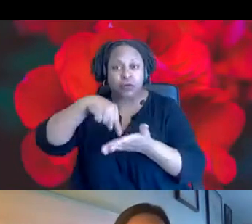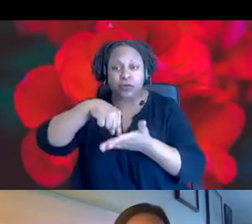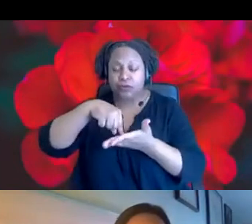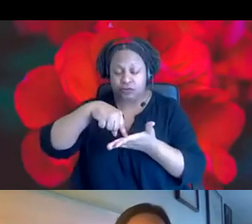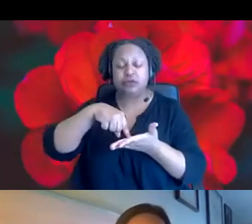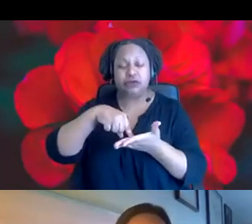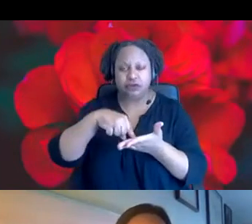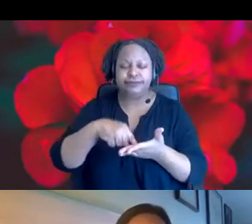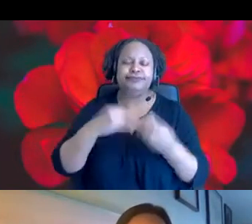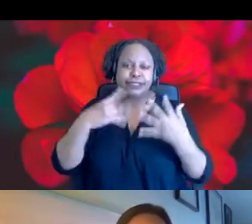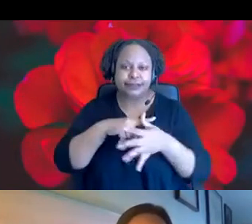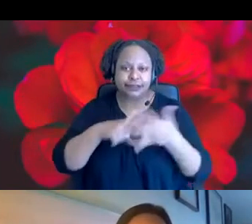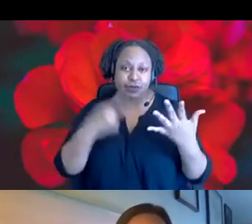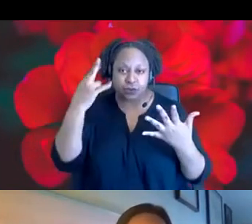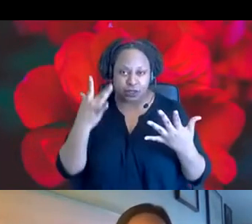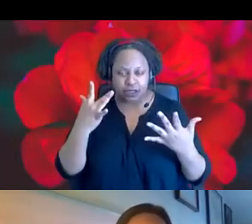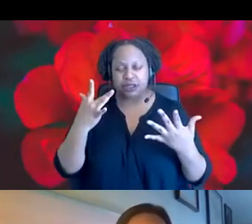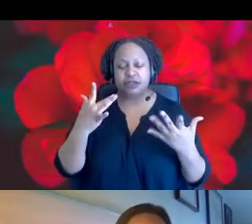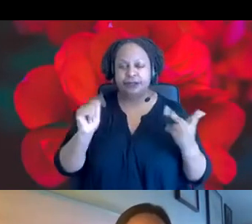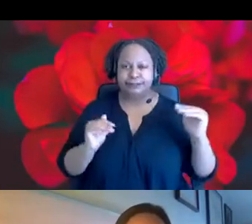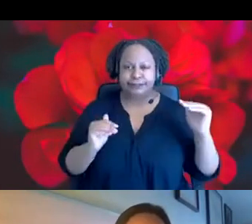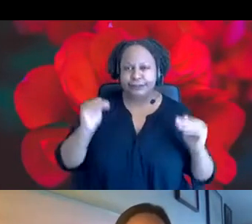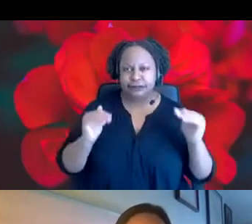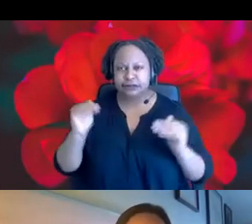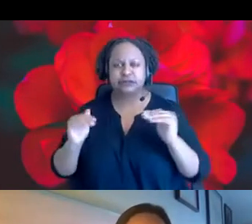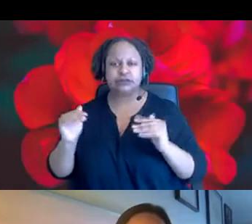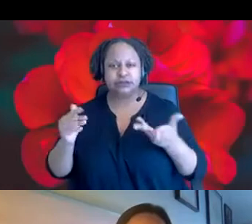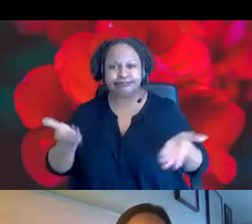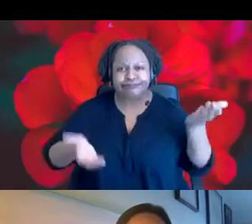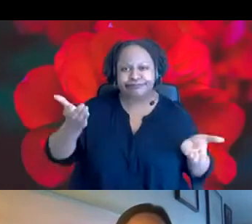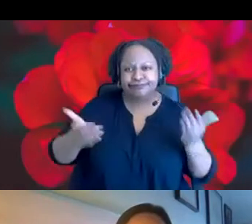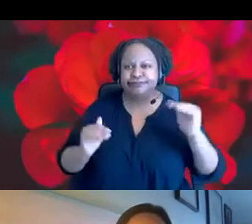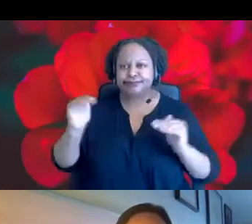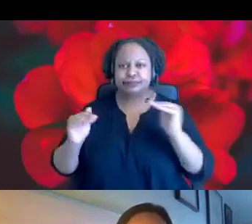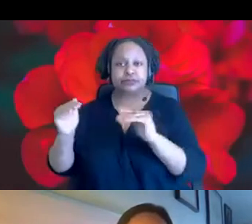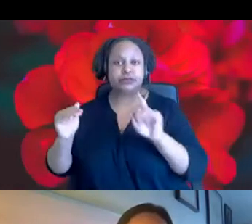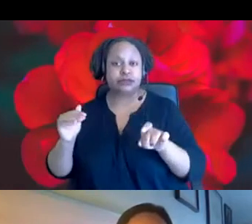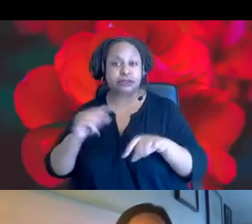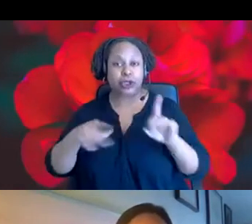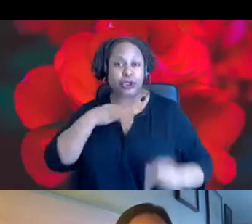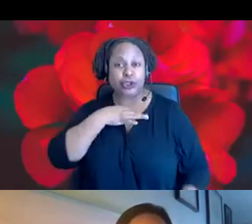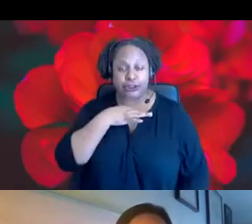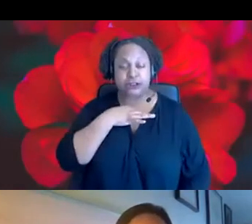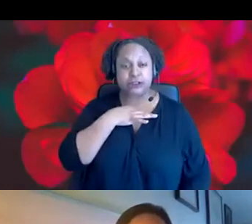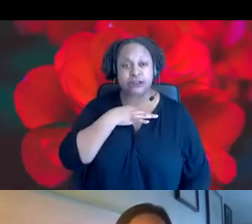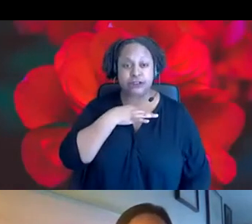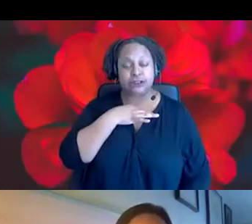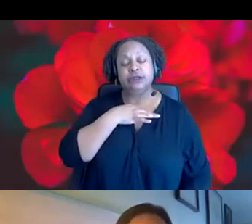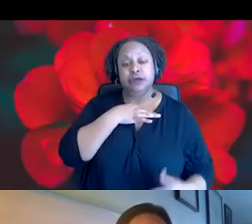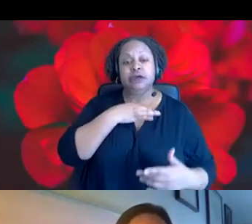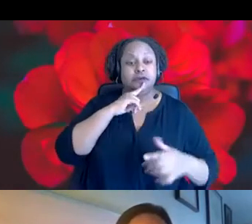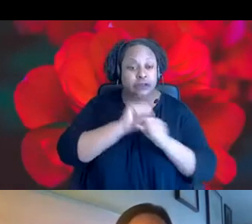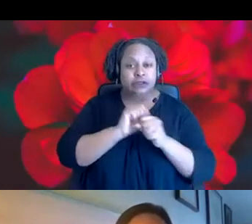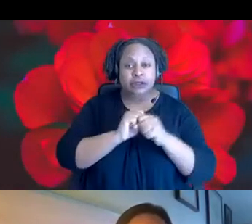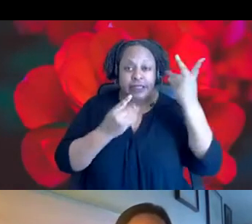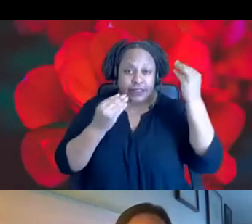there are tons of factors that you got to juggle, but I guess have we been engaging in that? Have we really been thinking